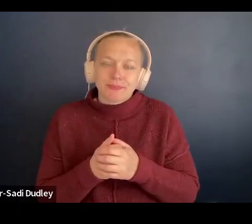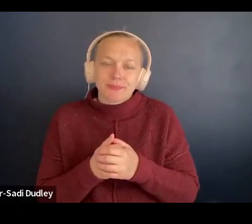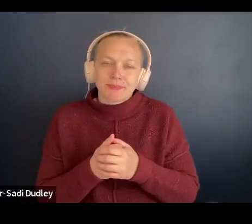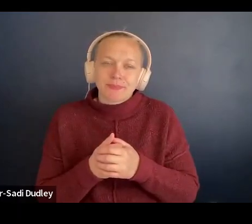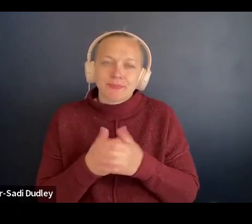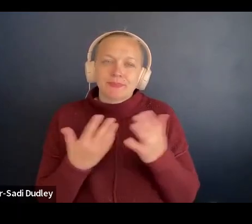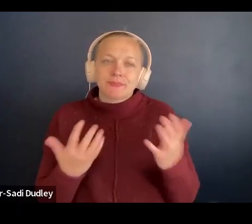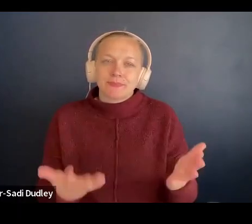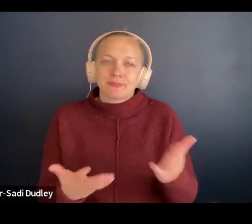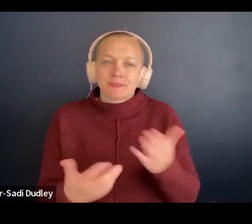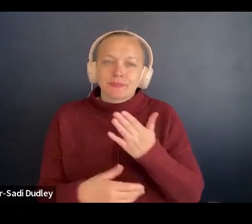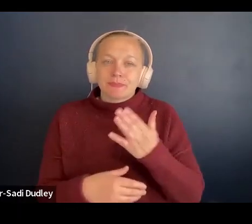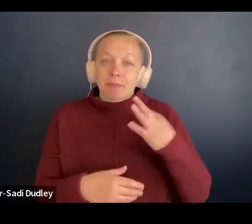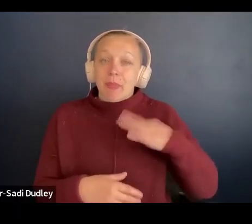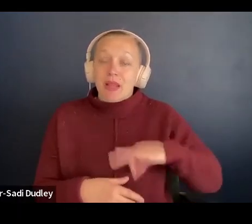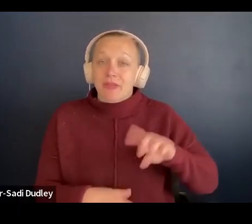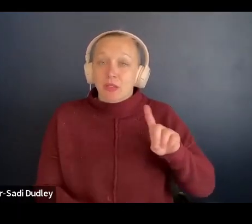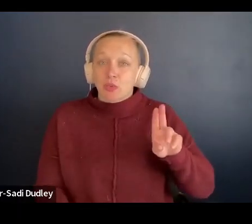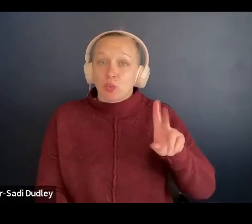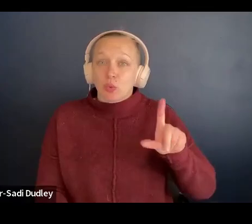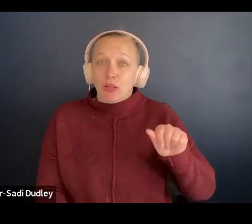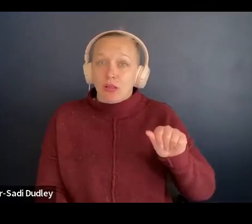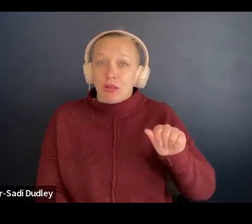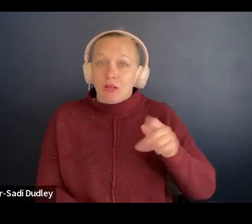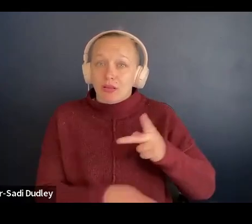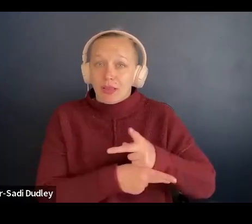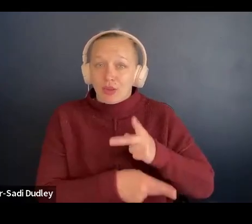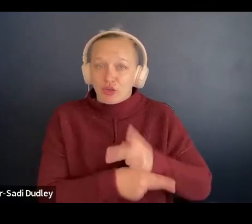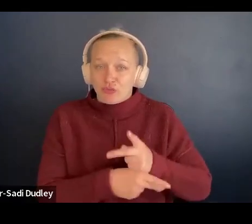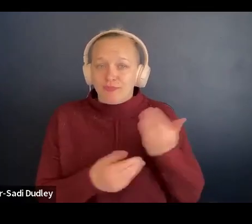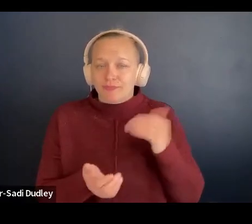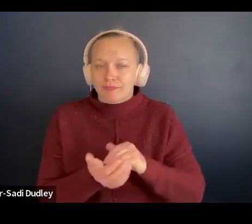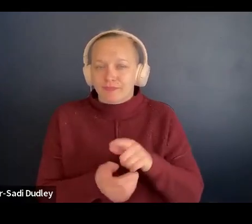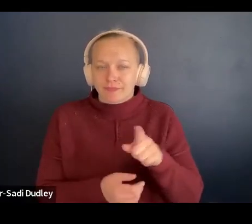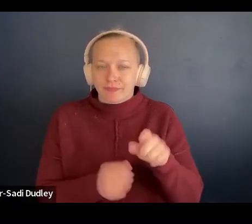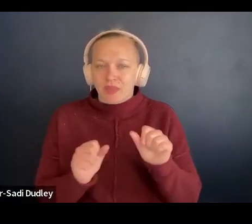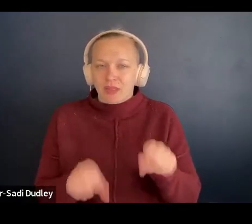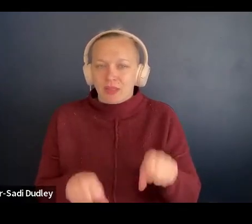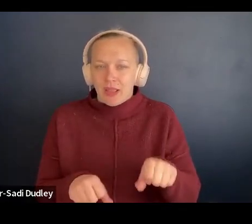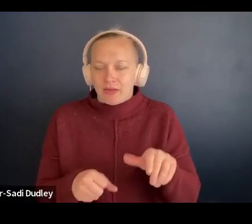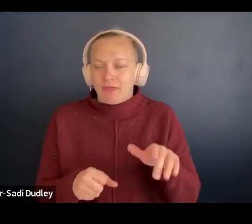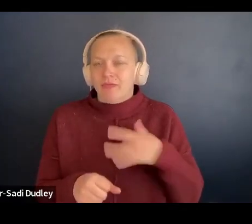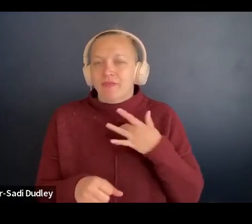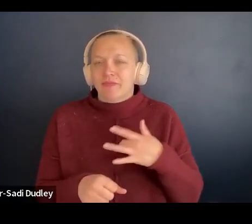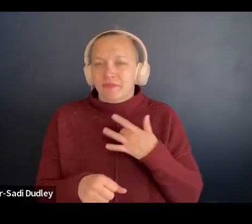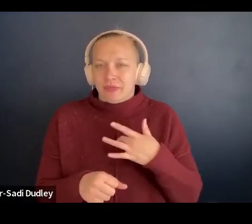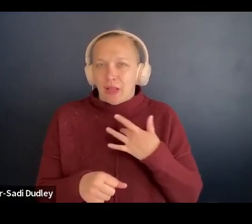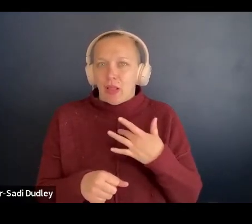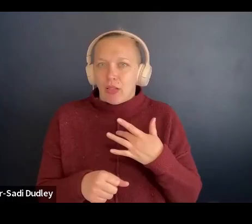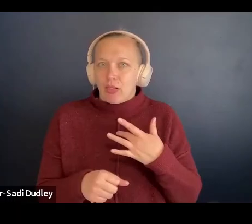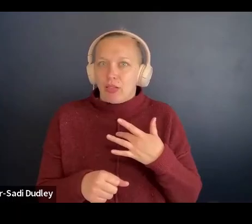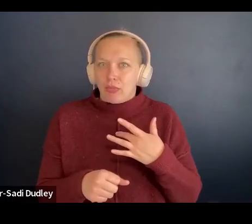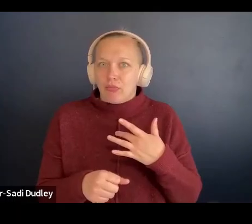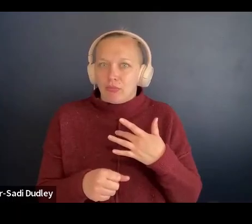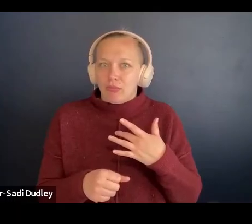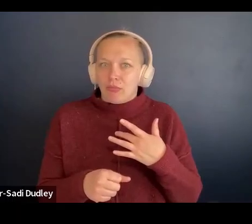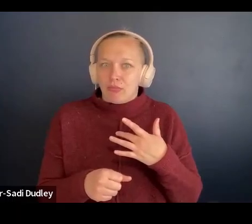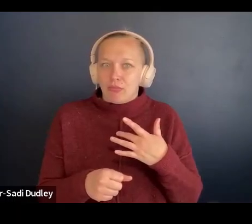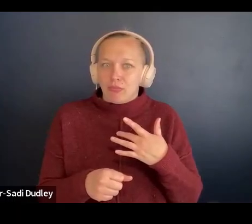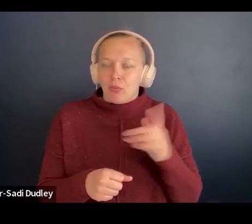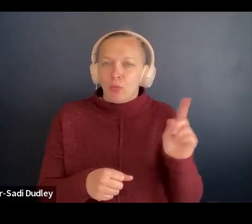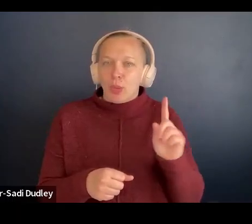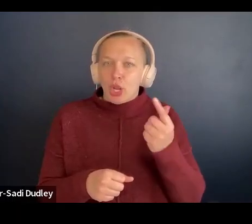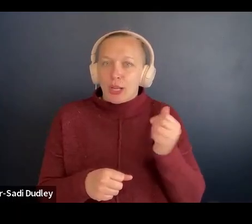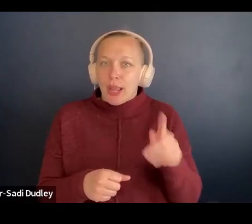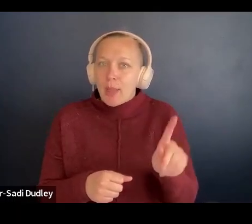So benefits of doula care is, again, like I said, they can kind of fill in the gap. It's like water flowing to the area of